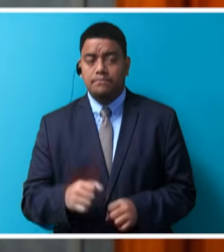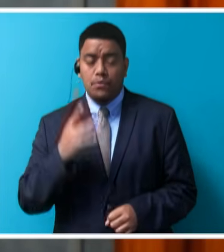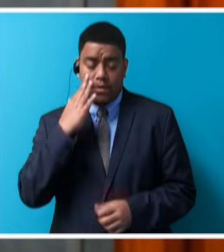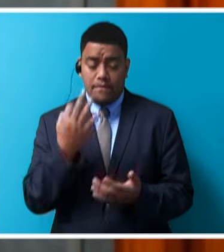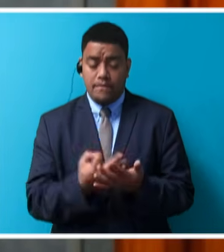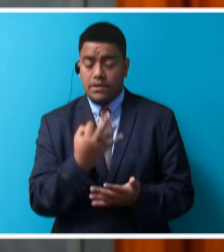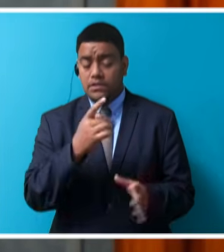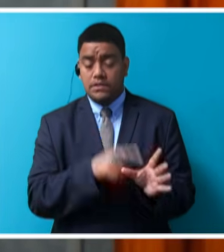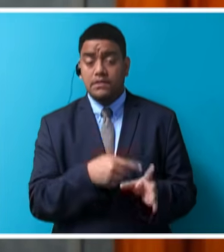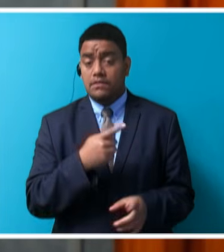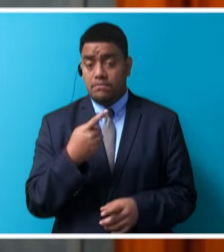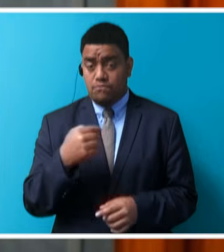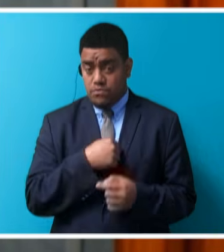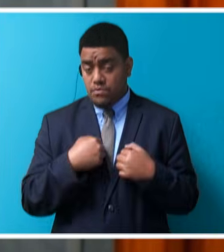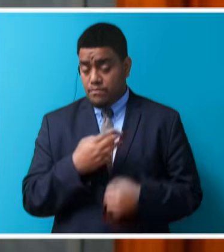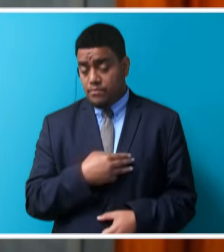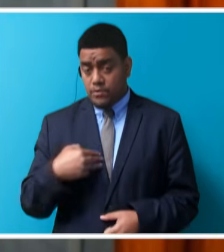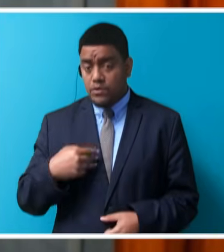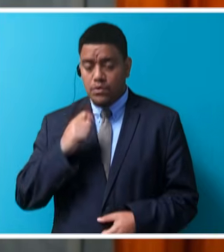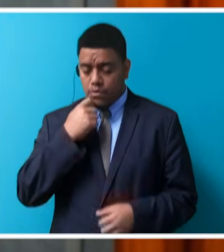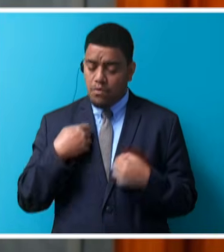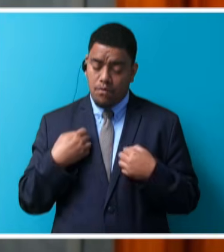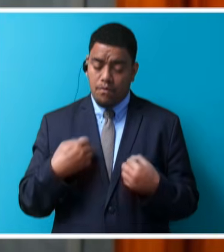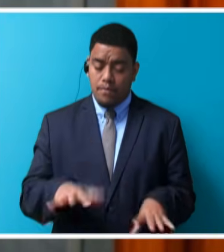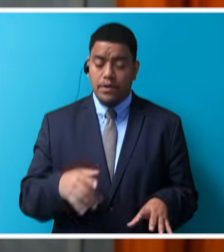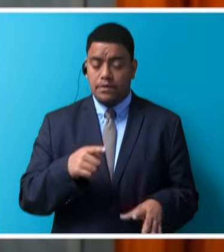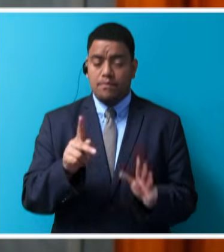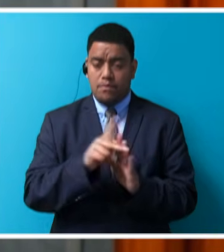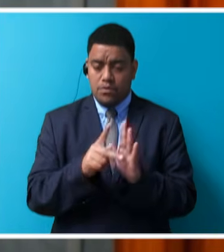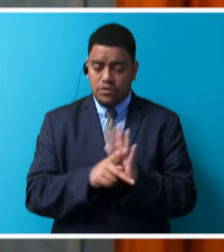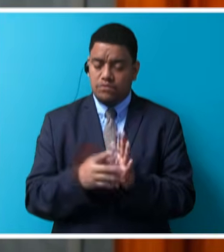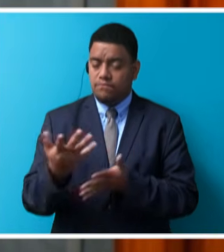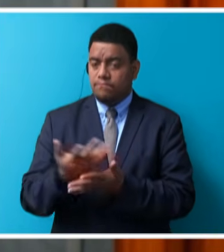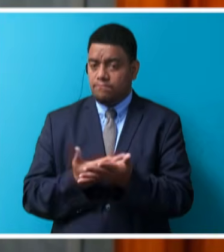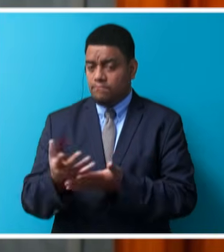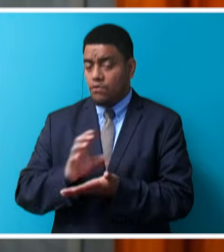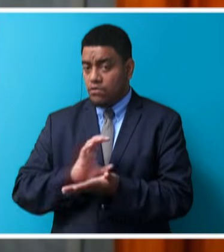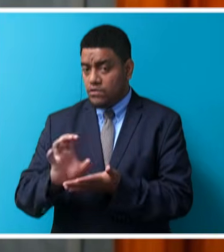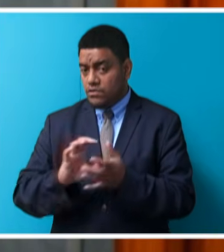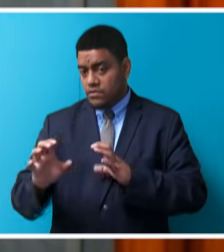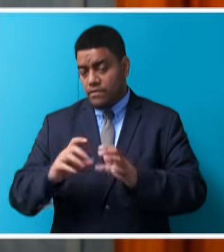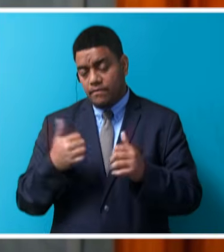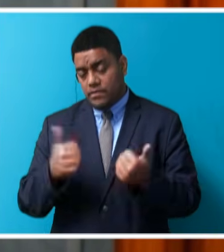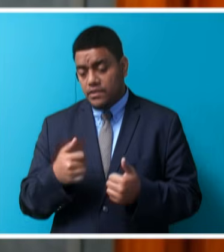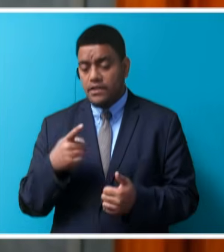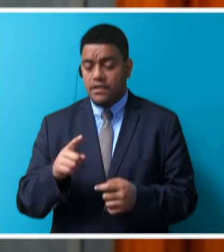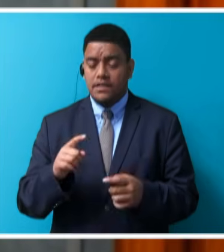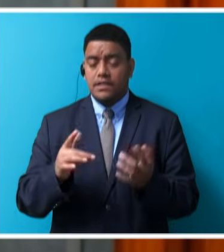financial year, the Ministry will complete the necessary policy consultations and technical